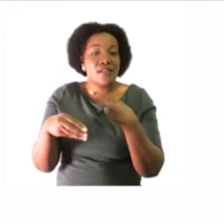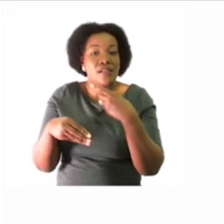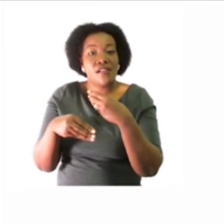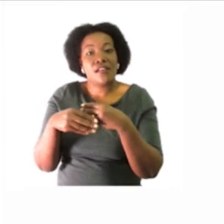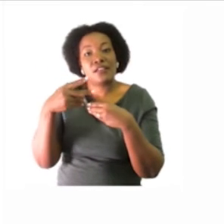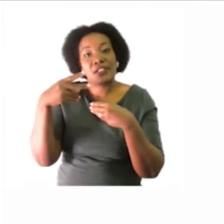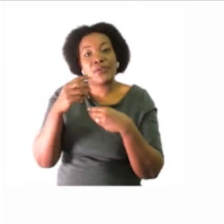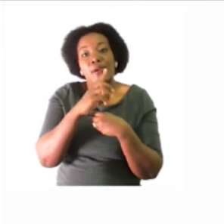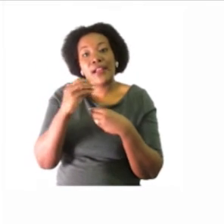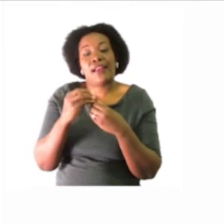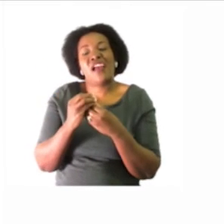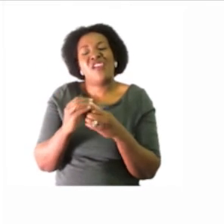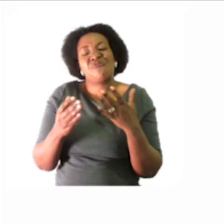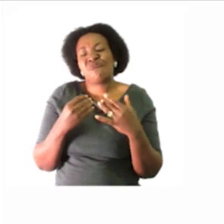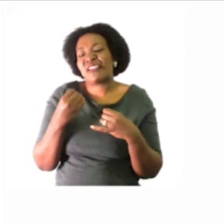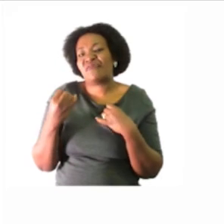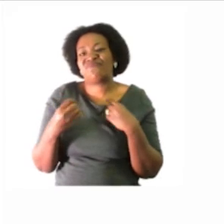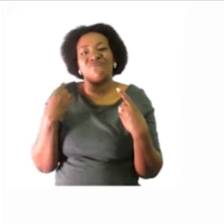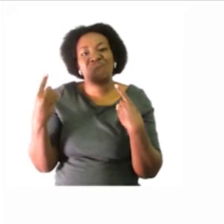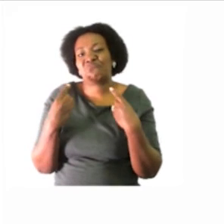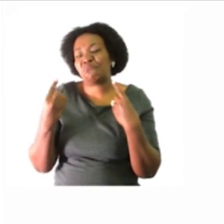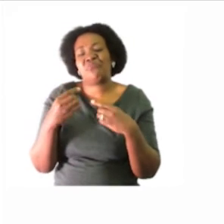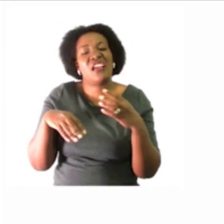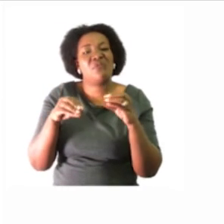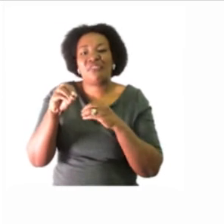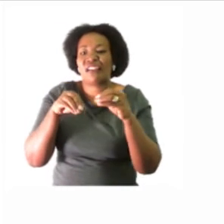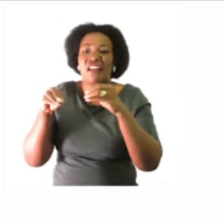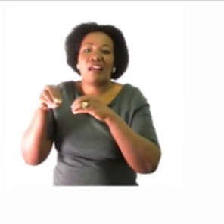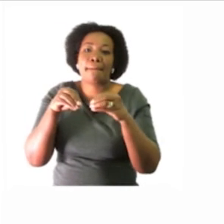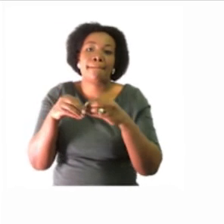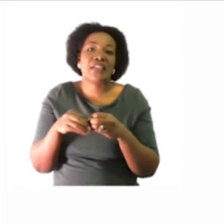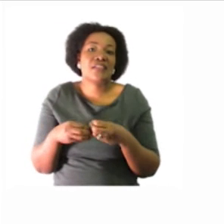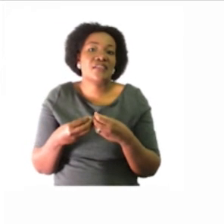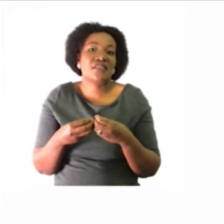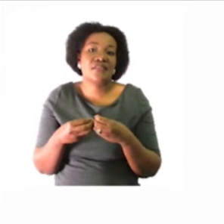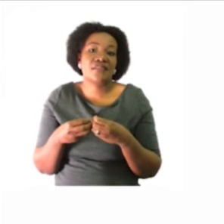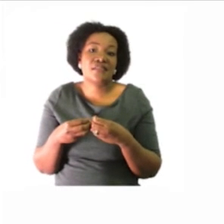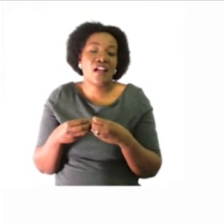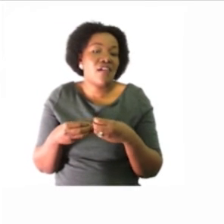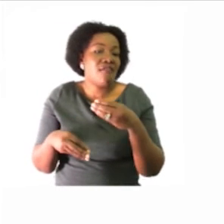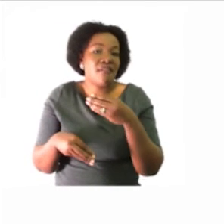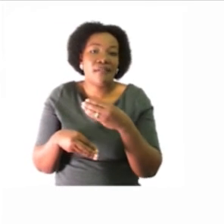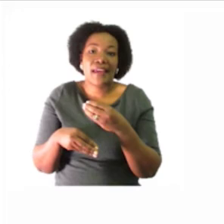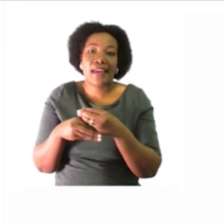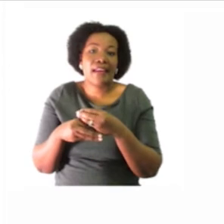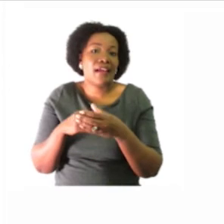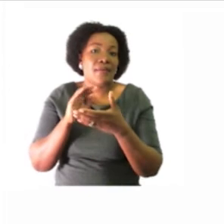for you to play around with the numbers by making ways to make a 10.